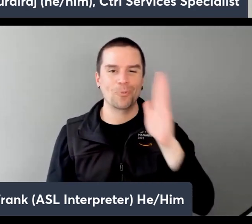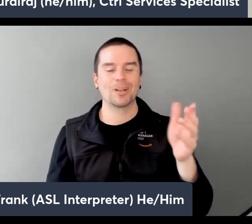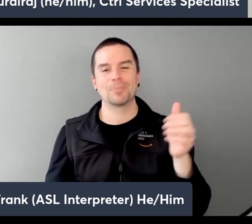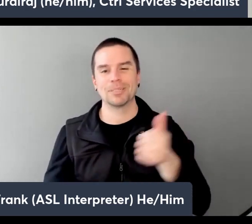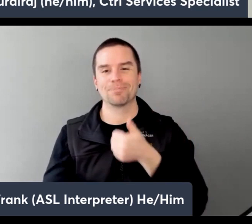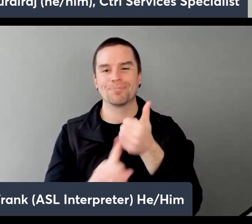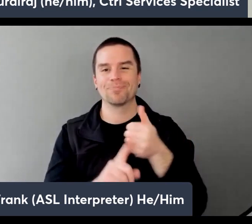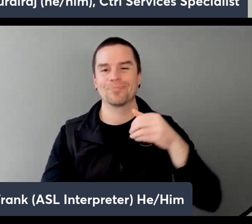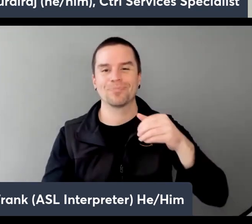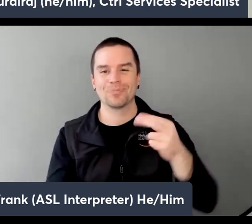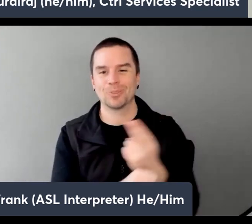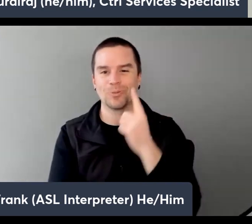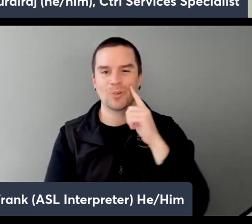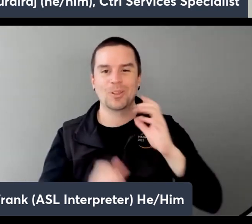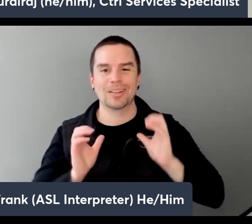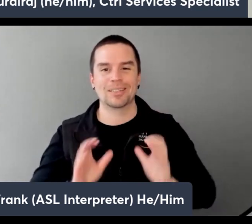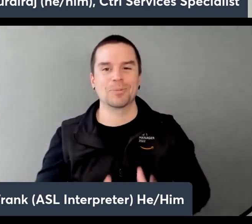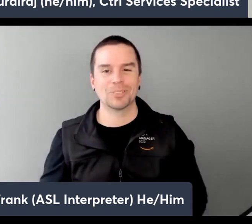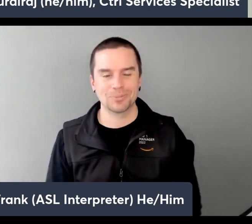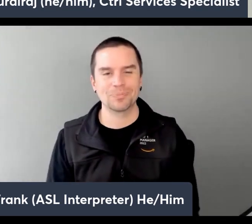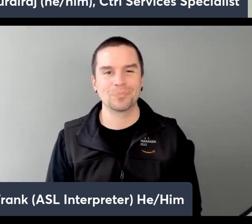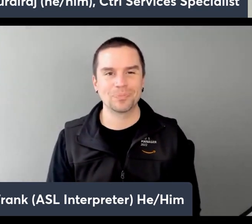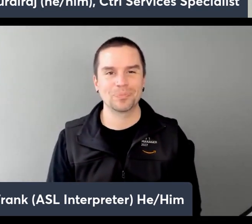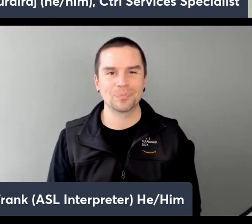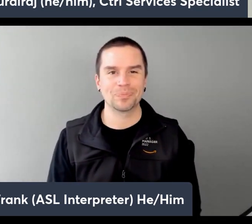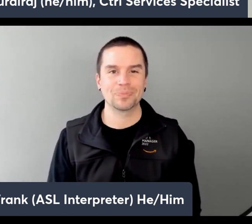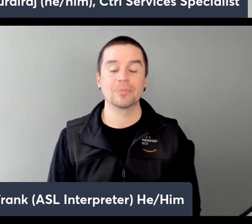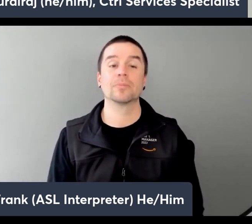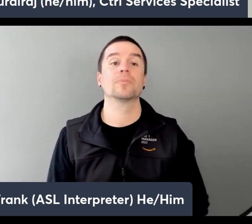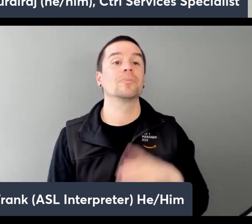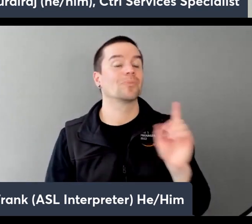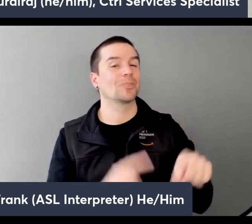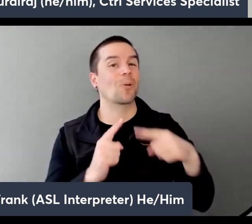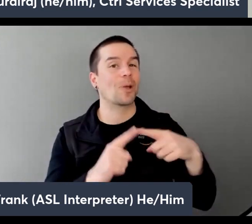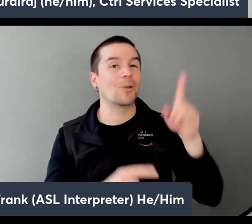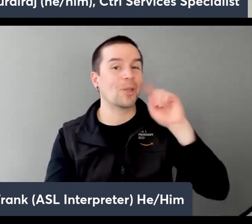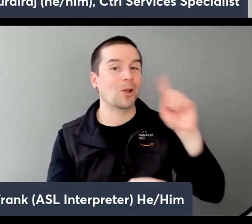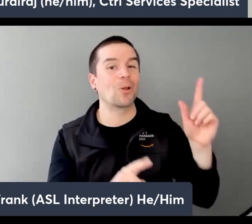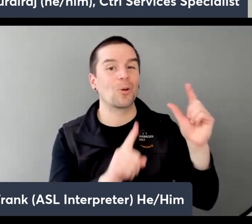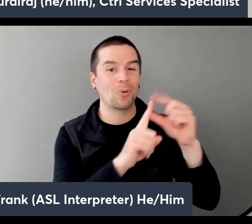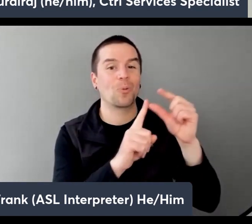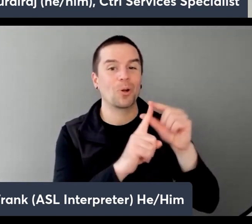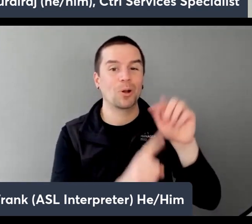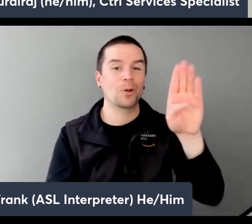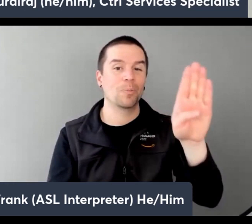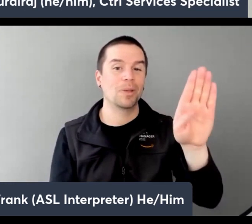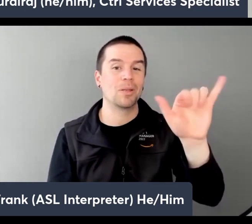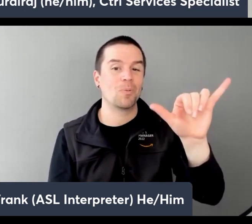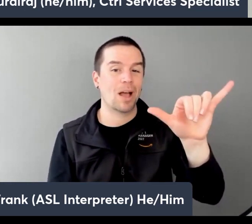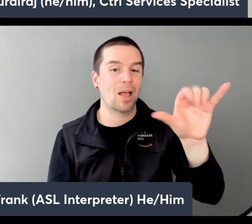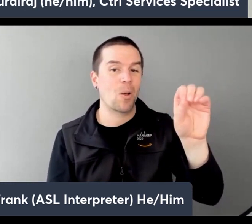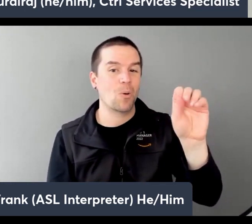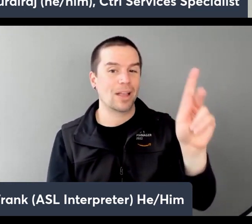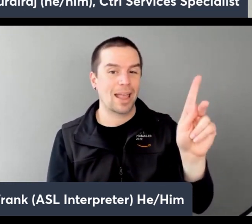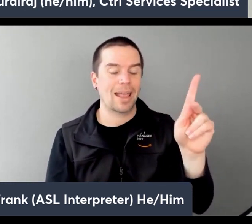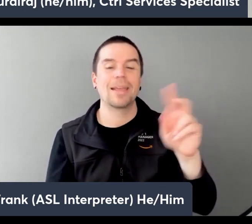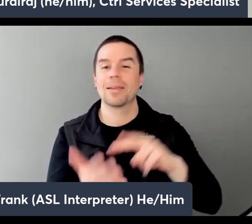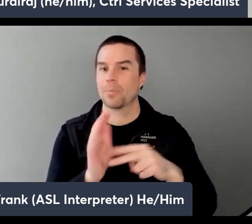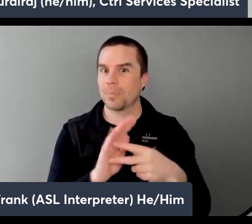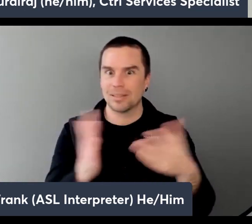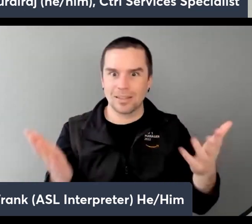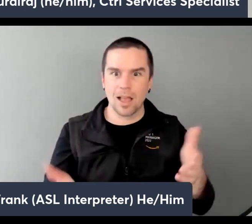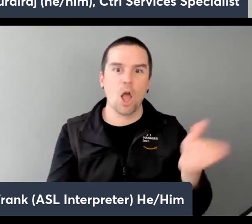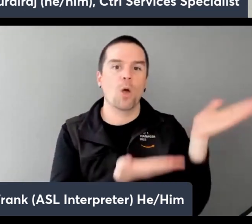Yeah, when you hear the term BYOK, a lot of times that's bring your own keys, and some That's people so still funny.